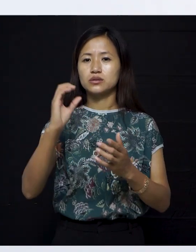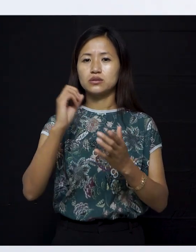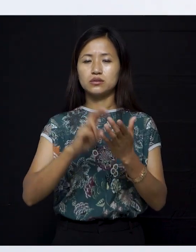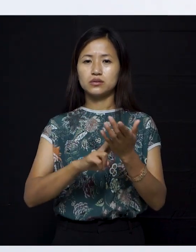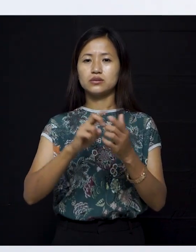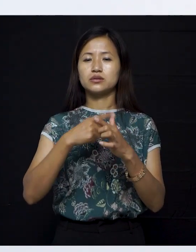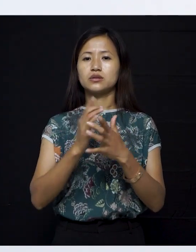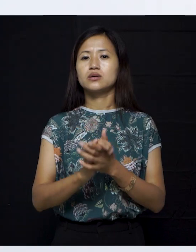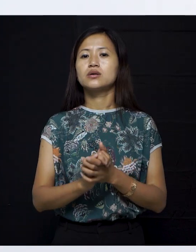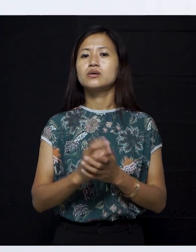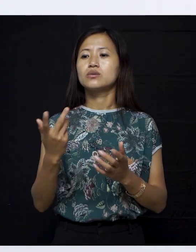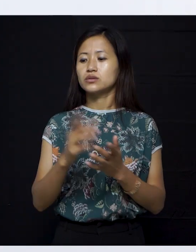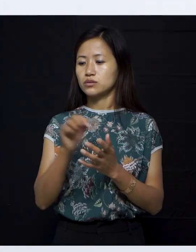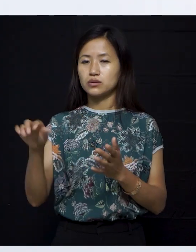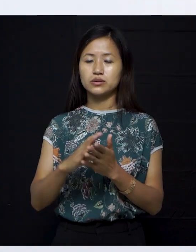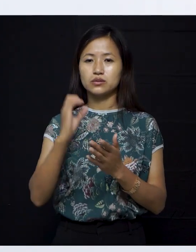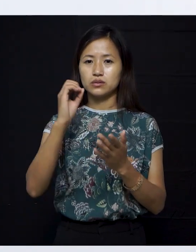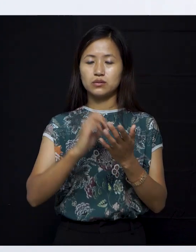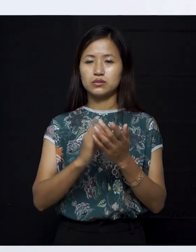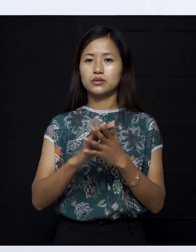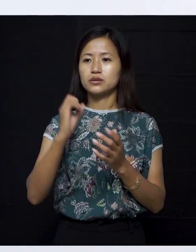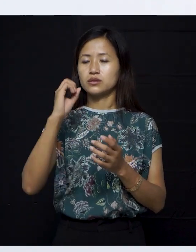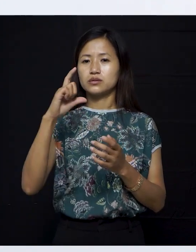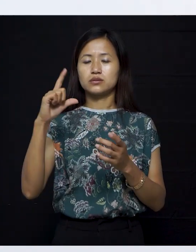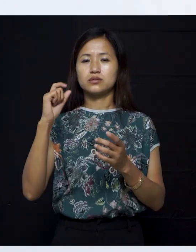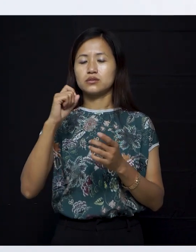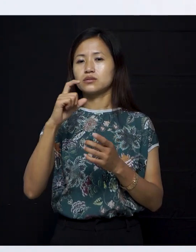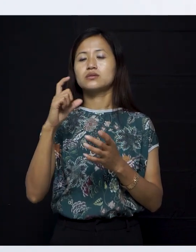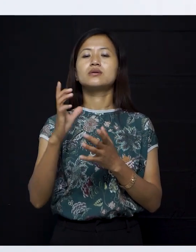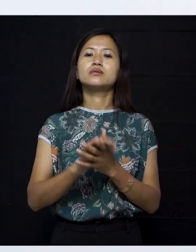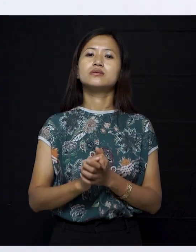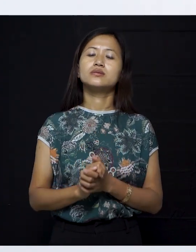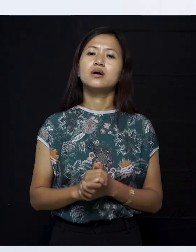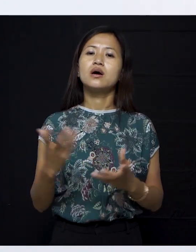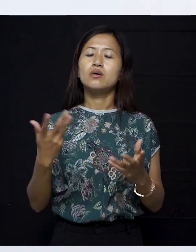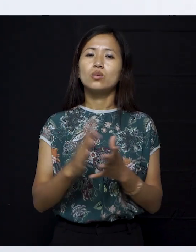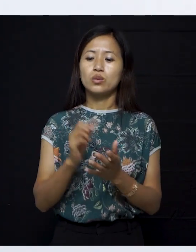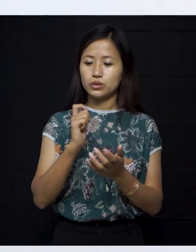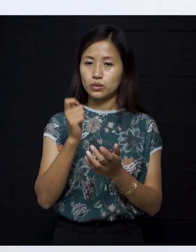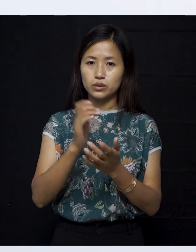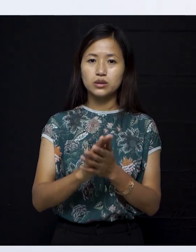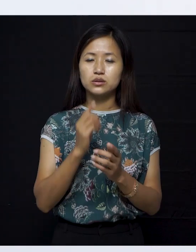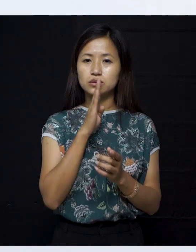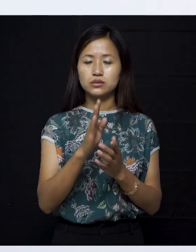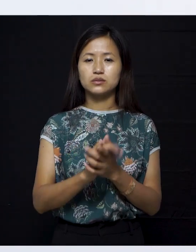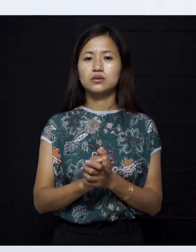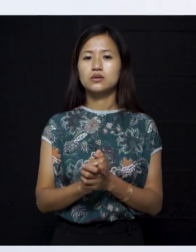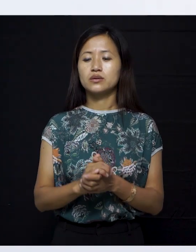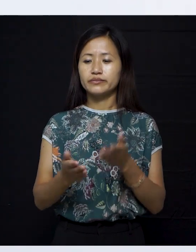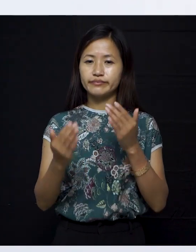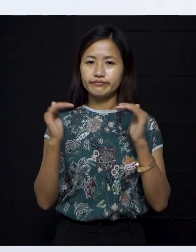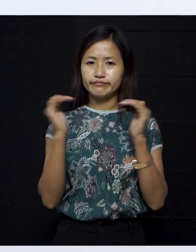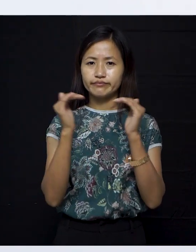is called as the coordinate clause. That means they are coordinating. You know what is coordinating, right? Working together. They are equal, but they're